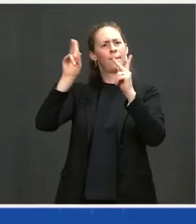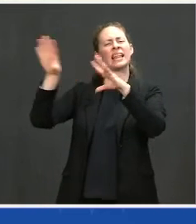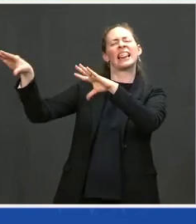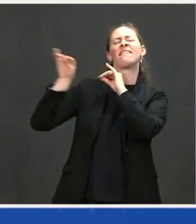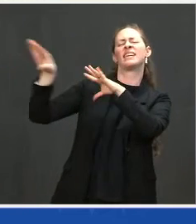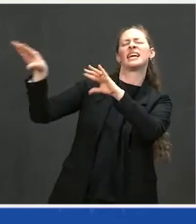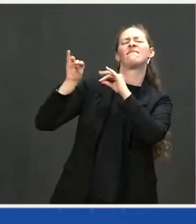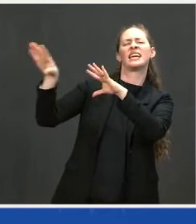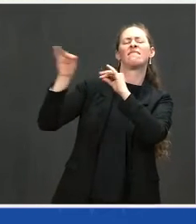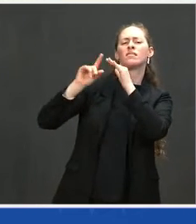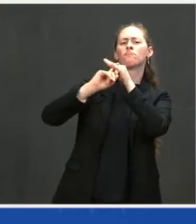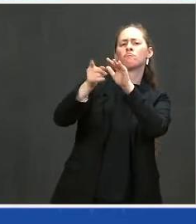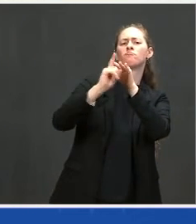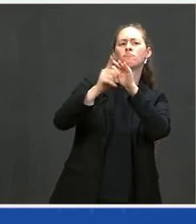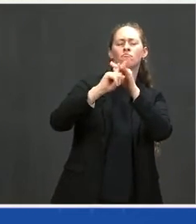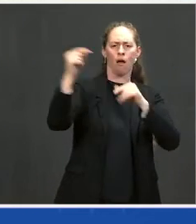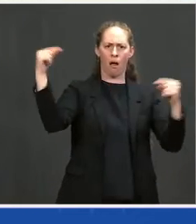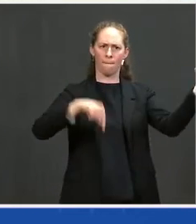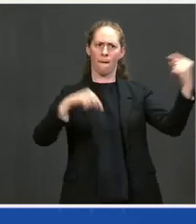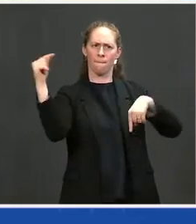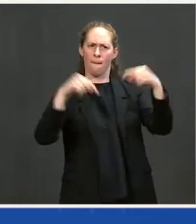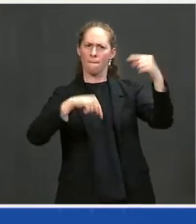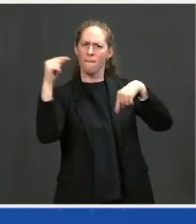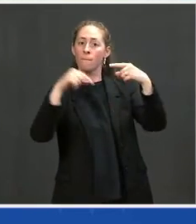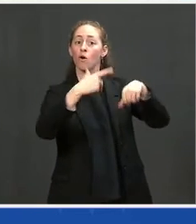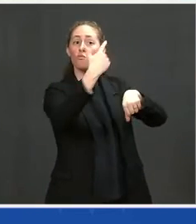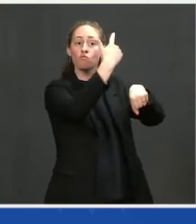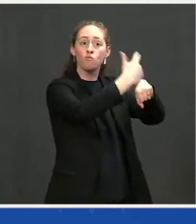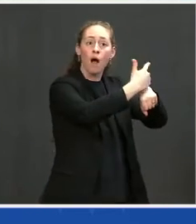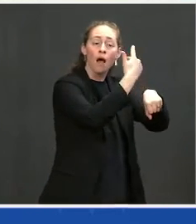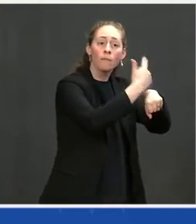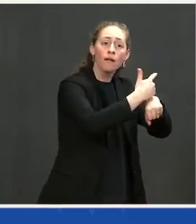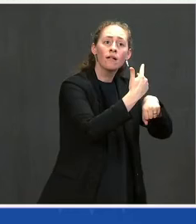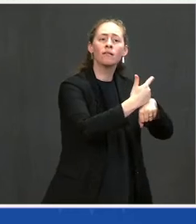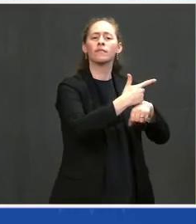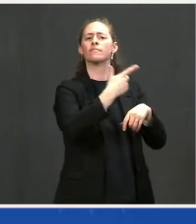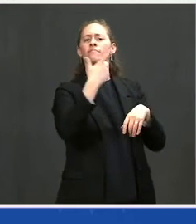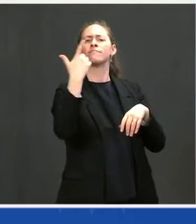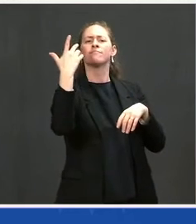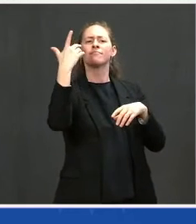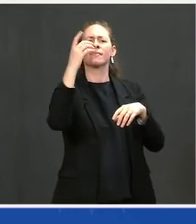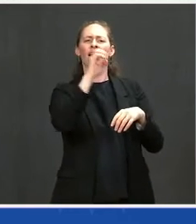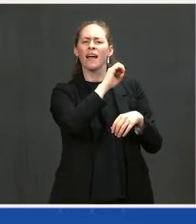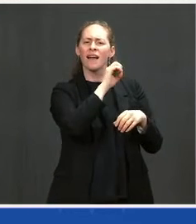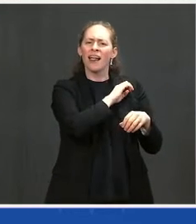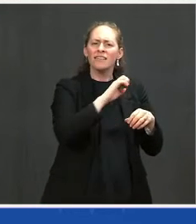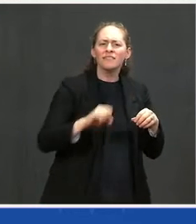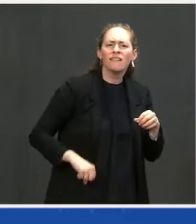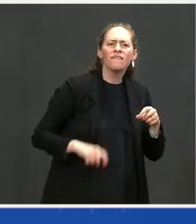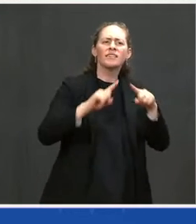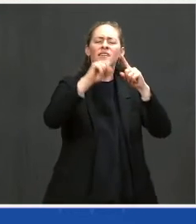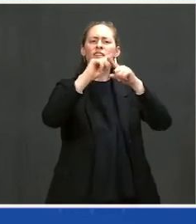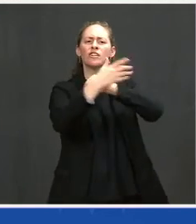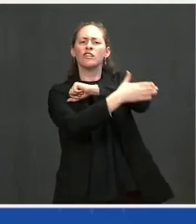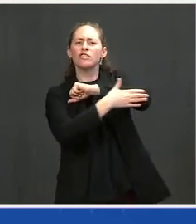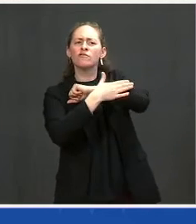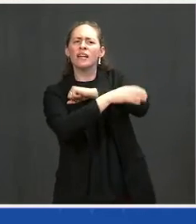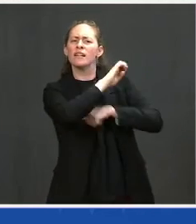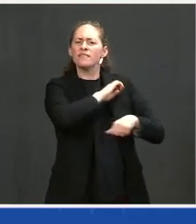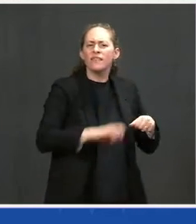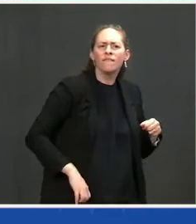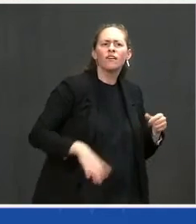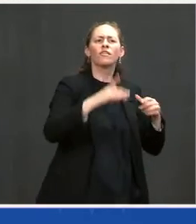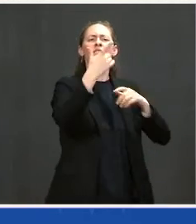place. It's because of earthquakes, floods. It's because of lack of food. It's because of